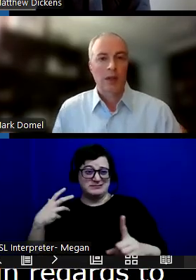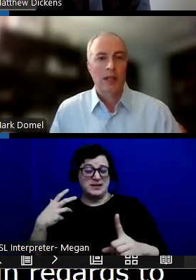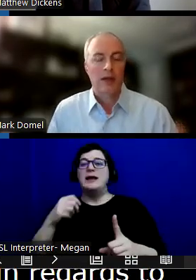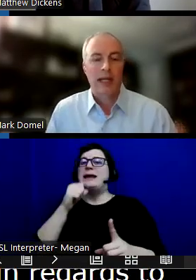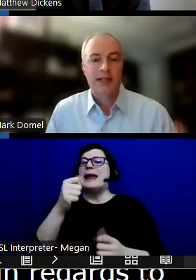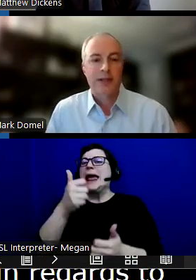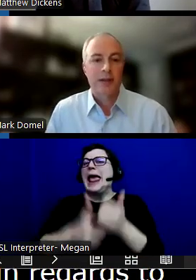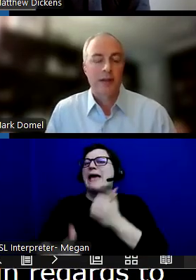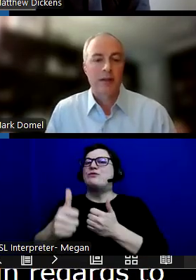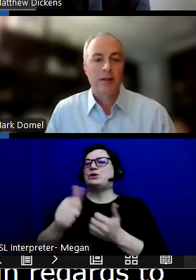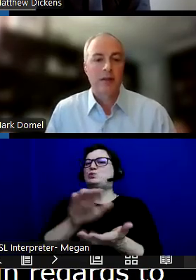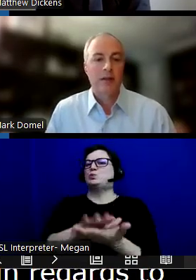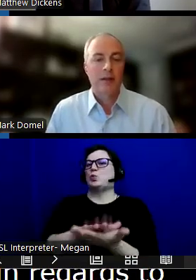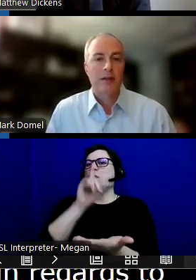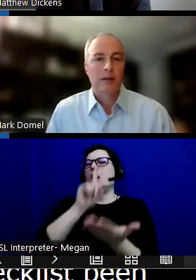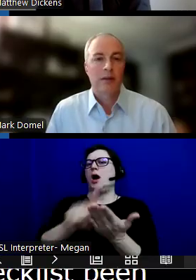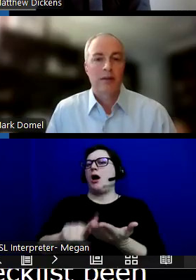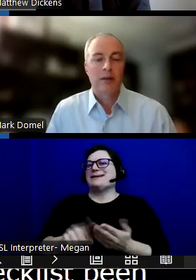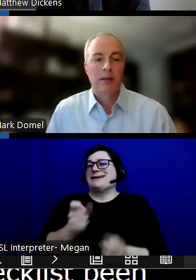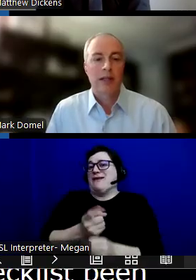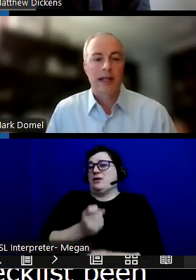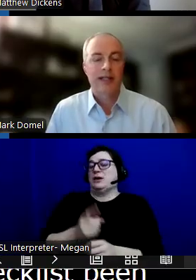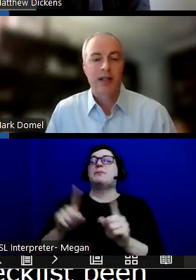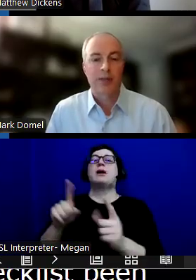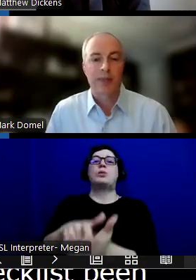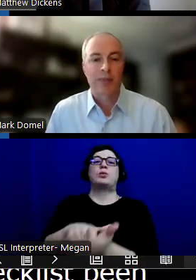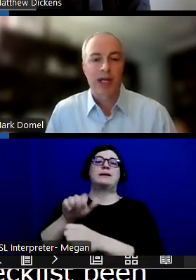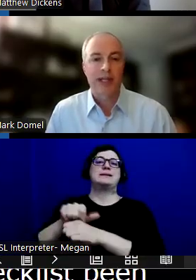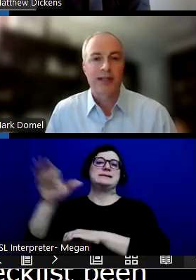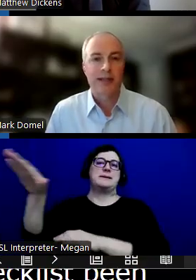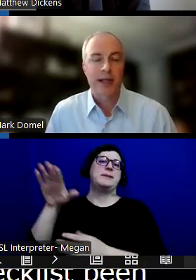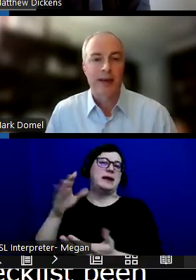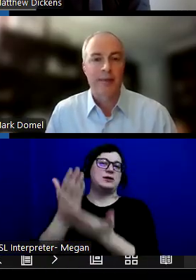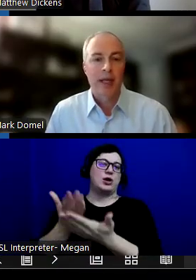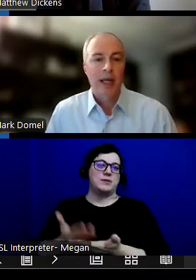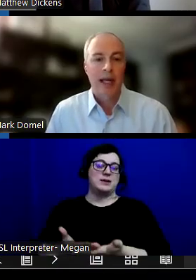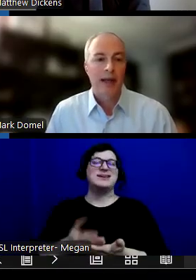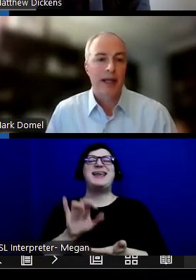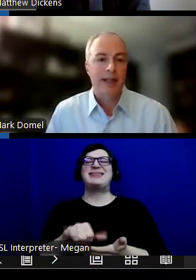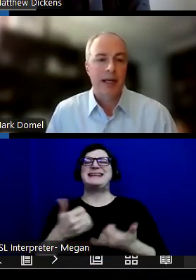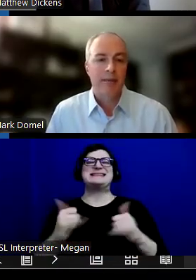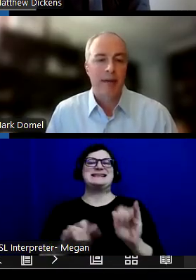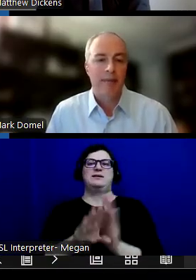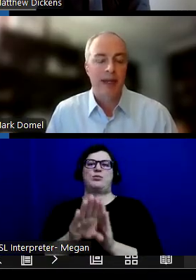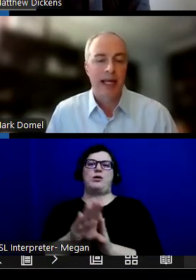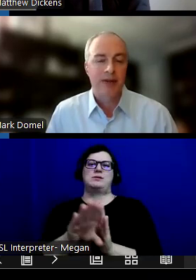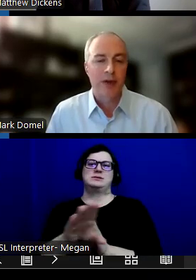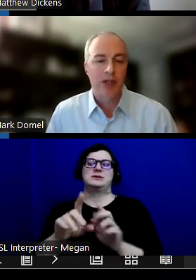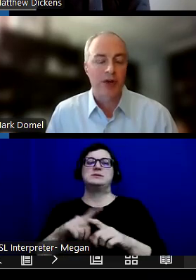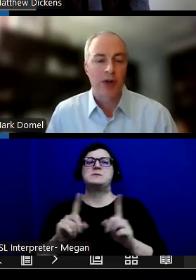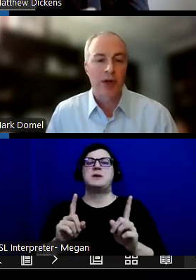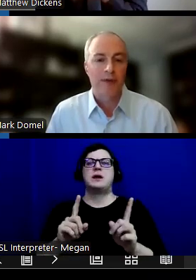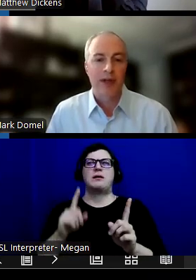audited every year, but they do have to submit documents. Yeah, that's still in process. And